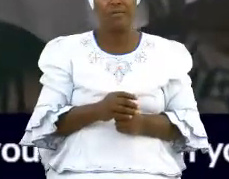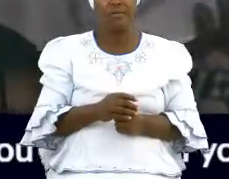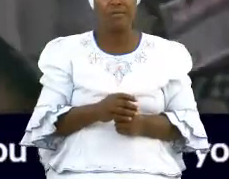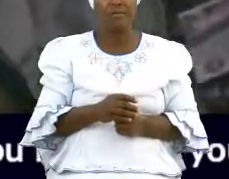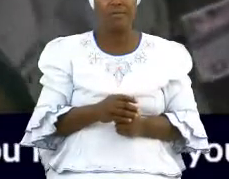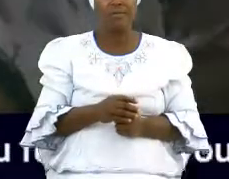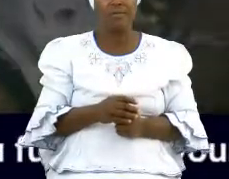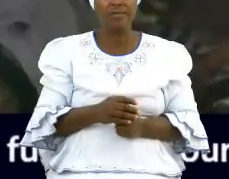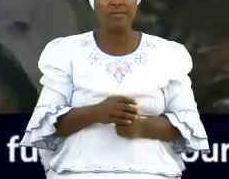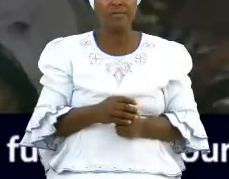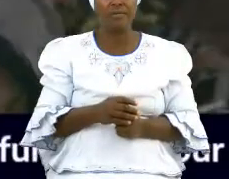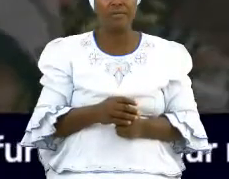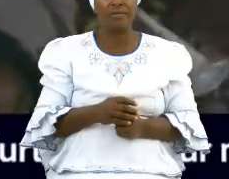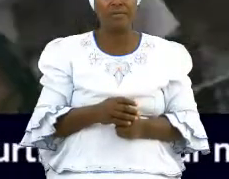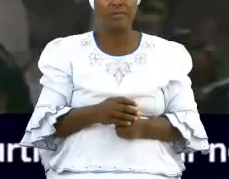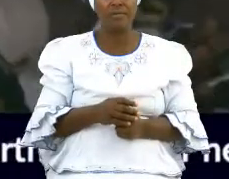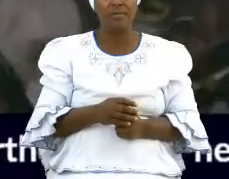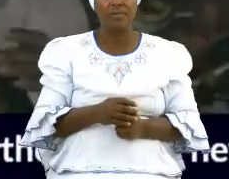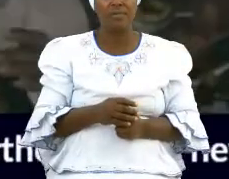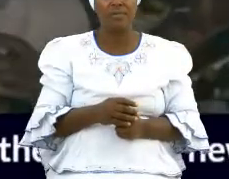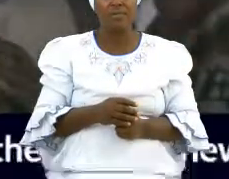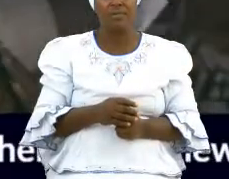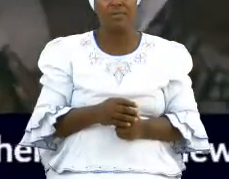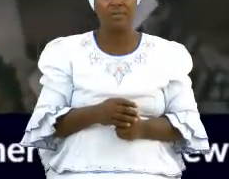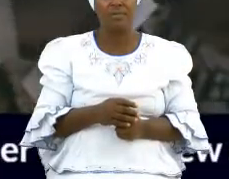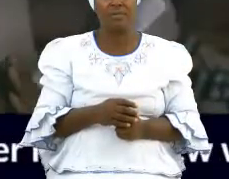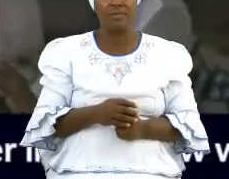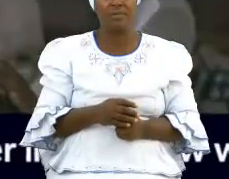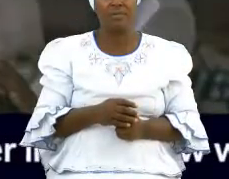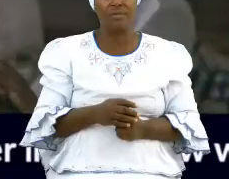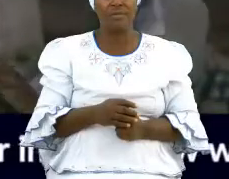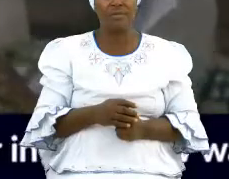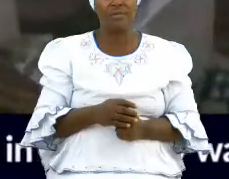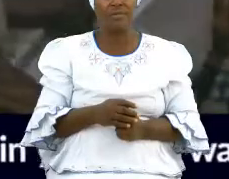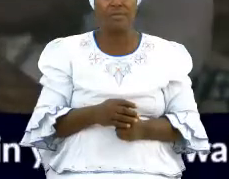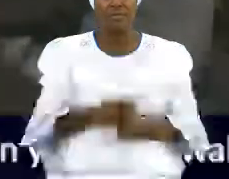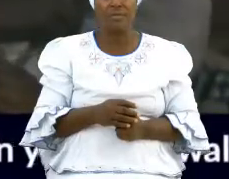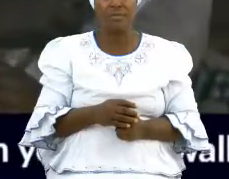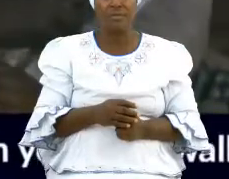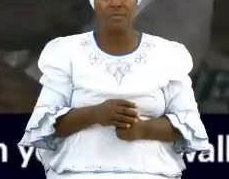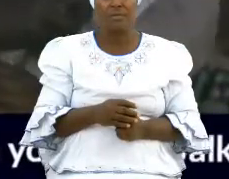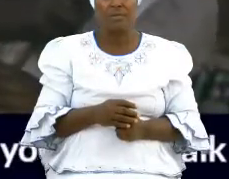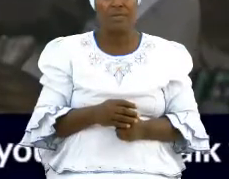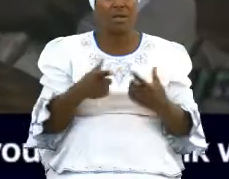Supervisors, please confirm. I want to know if you have finished.